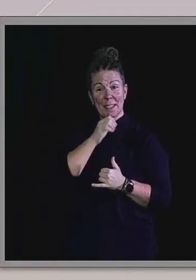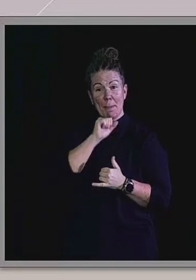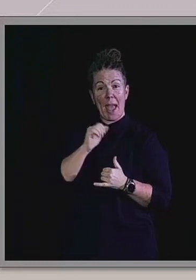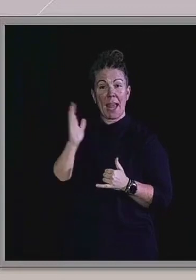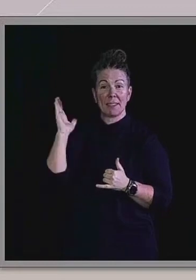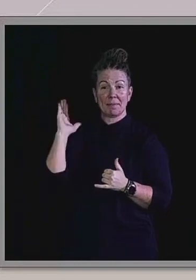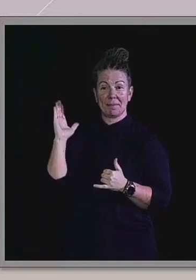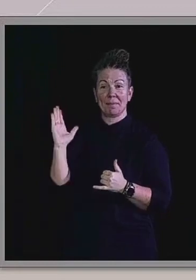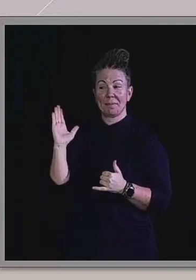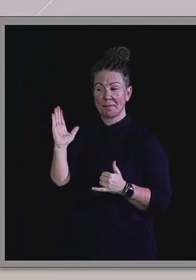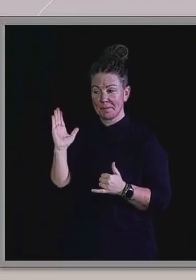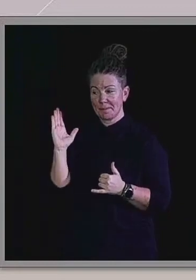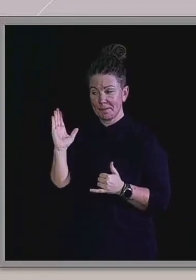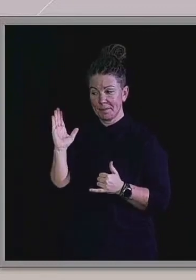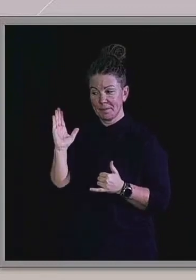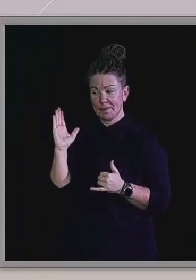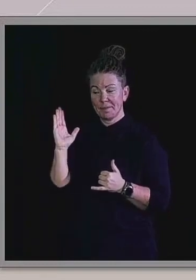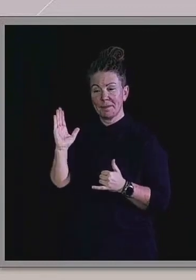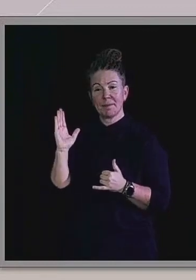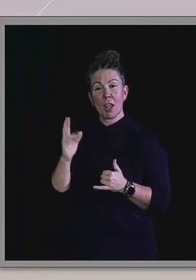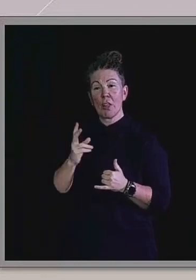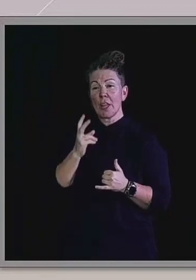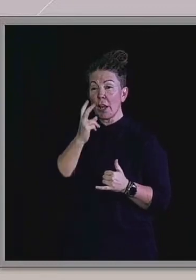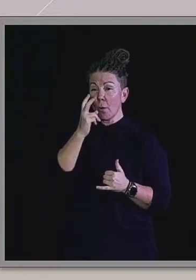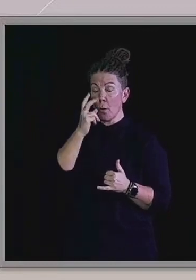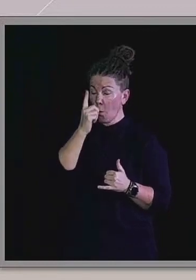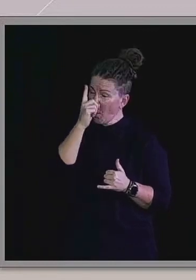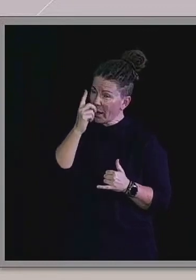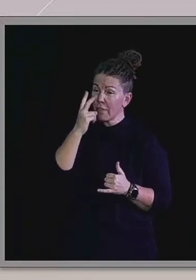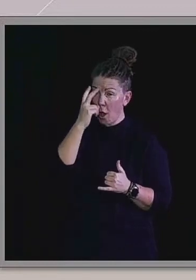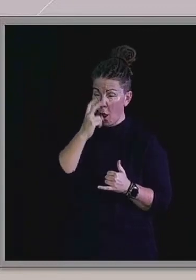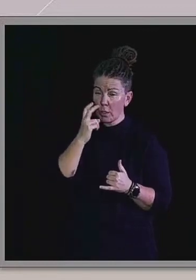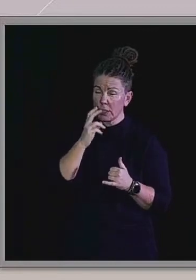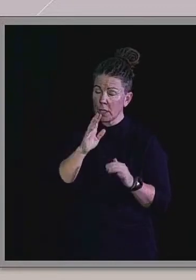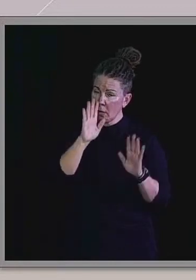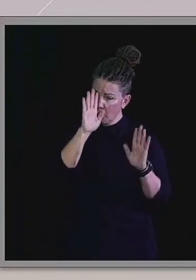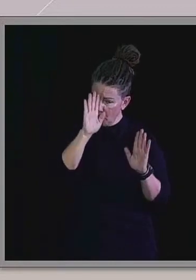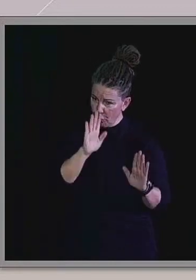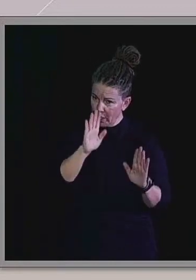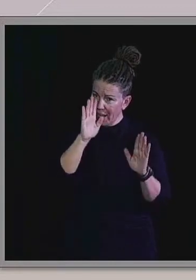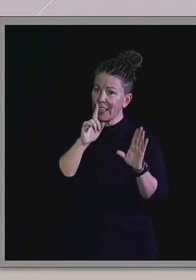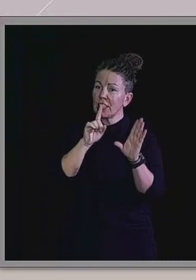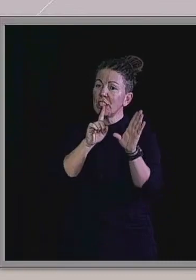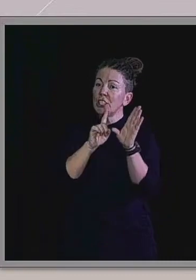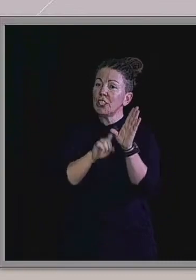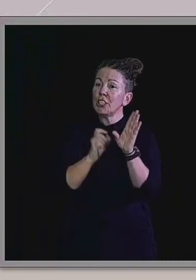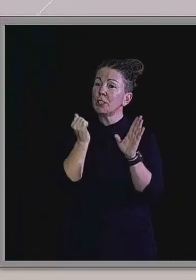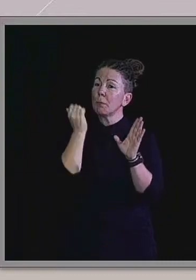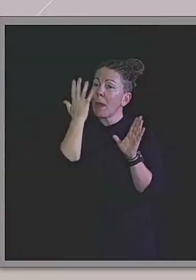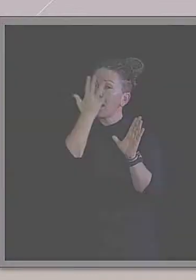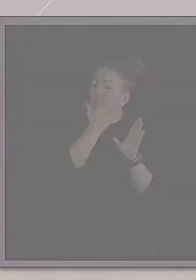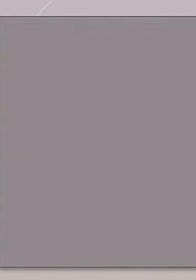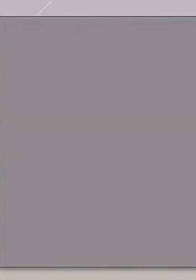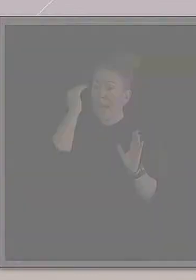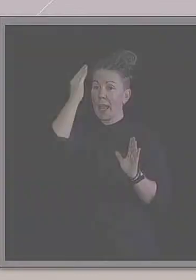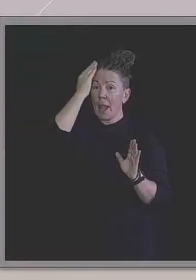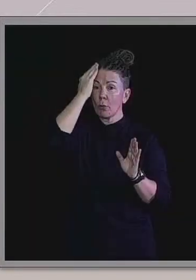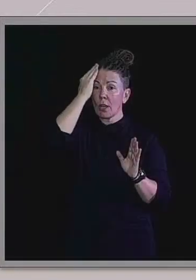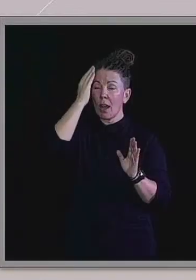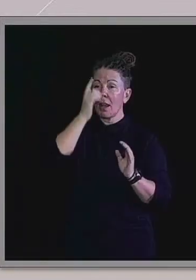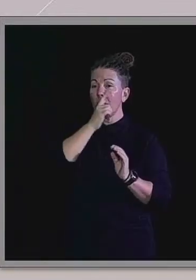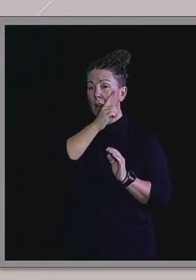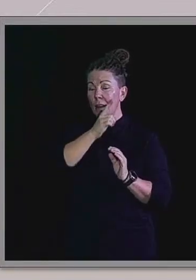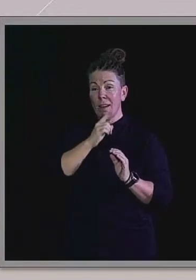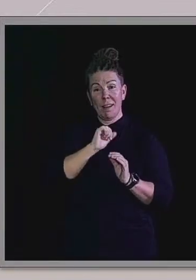Ned Cheedy, one of the oldest and most revered Yindjibarndi elder, someone whose knowledge went